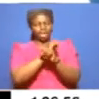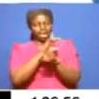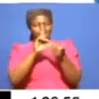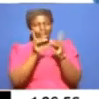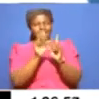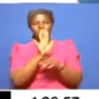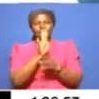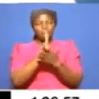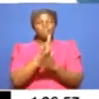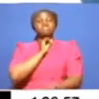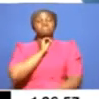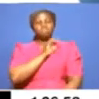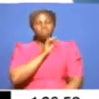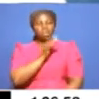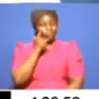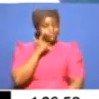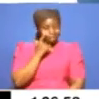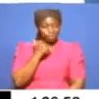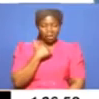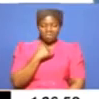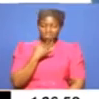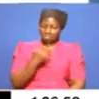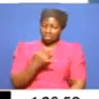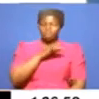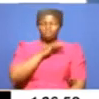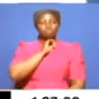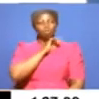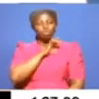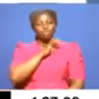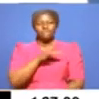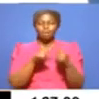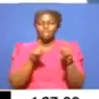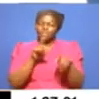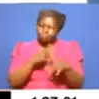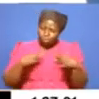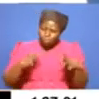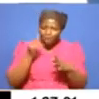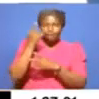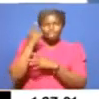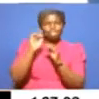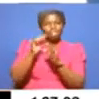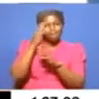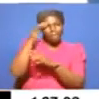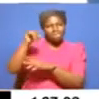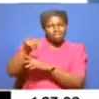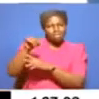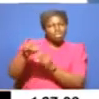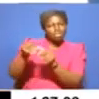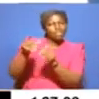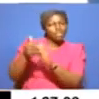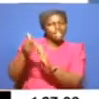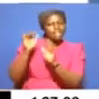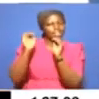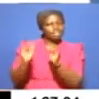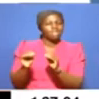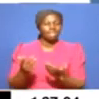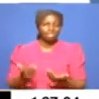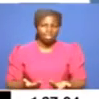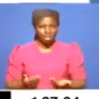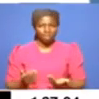you'll see we'd have 300 complaints, and people will not understand why these are not being resolved as quickly as would